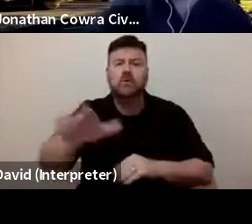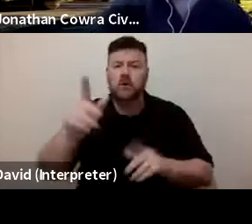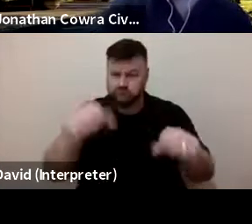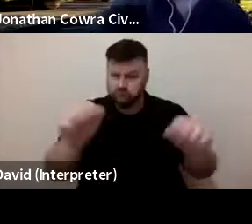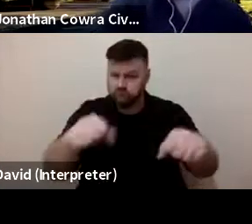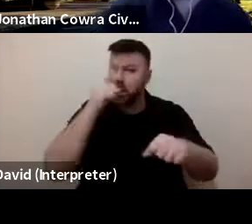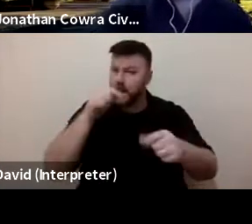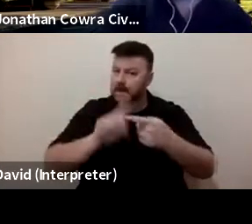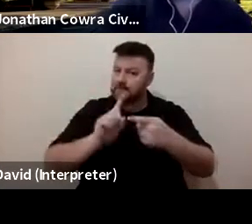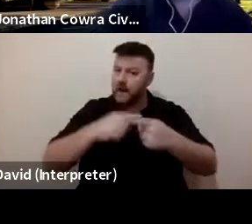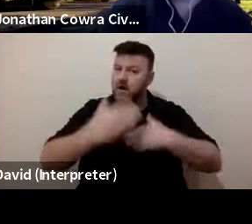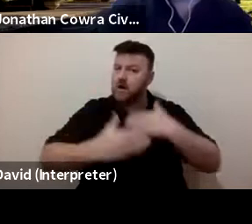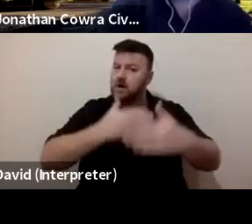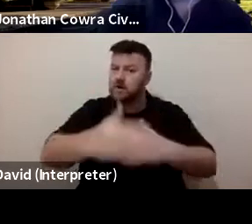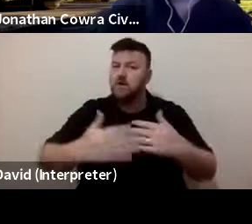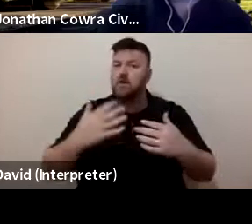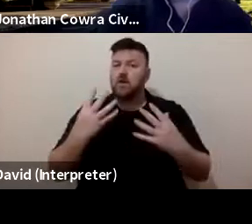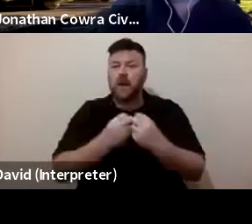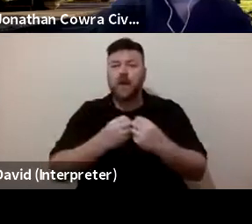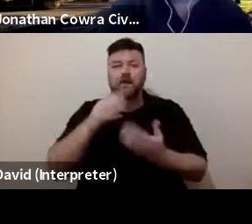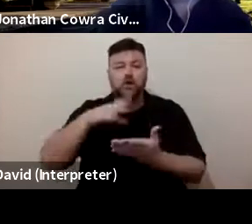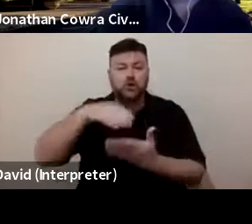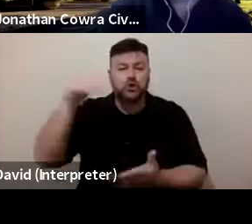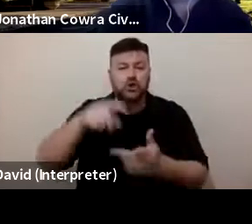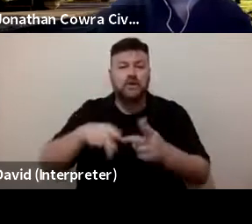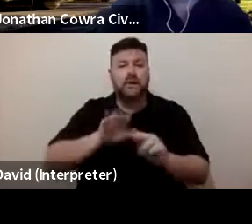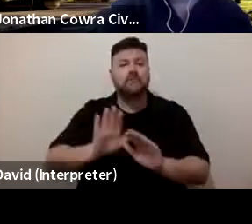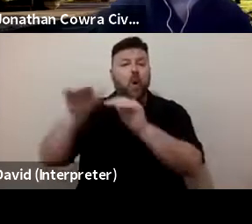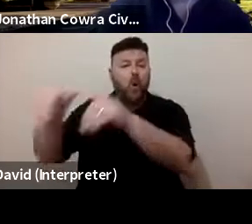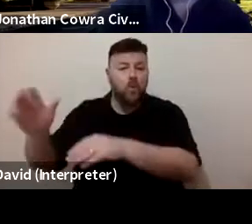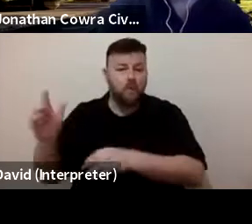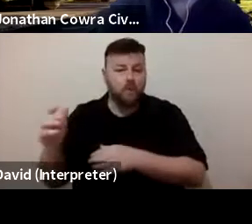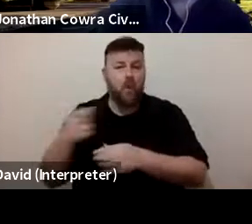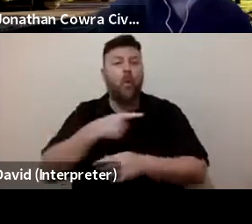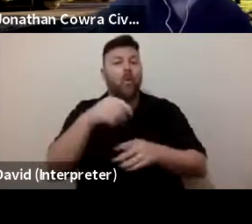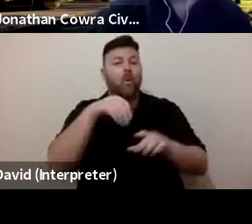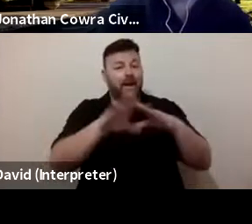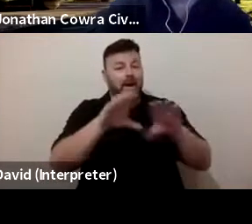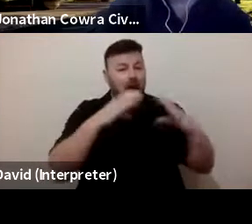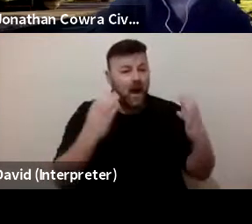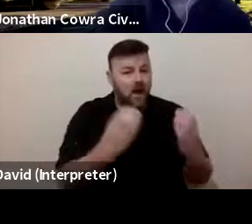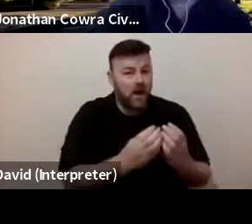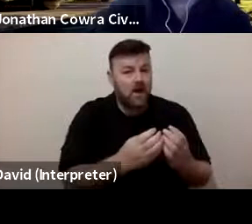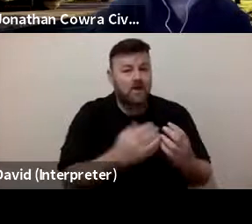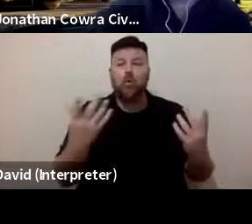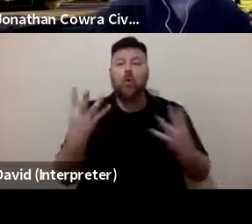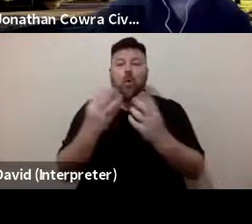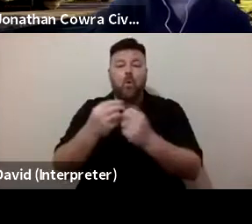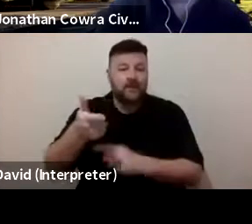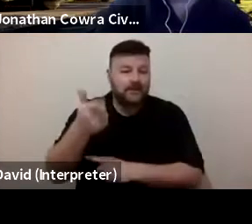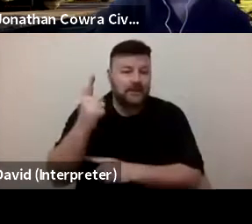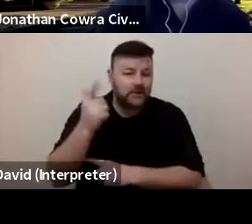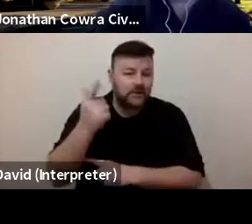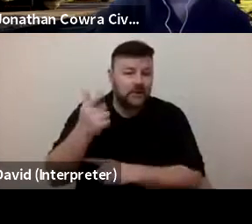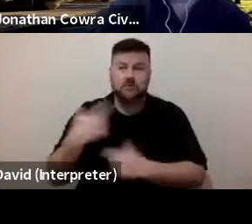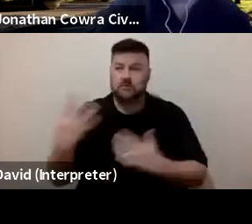students while they're at home or if they're in the classroom, and we can work with teachers because we work with teachers a lot. So running them through participatory